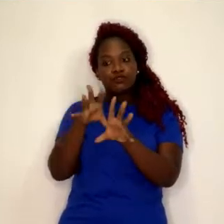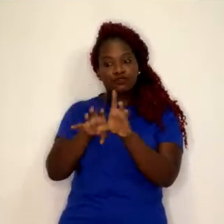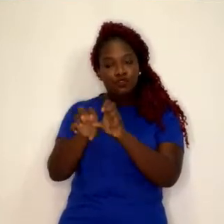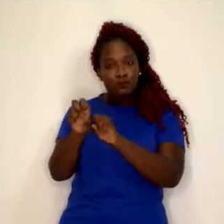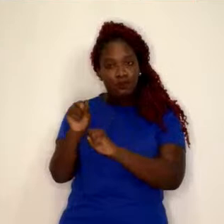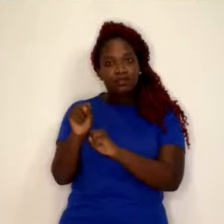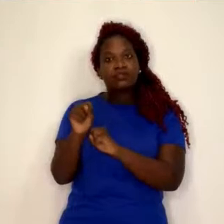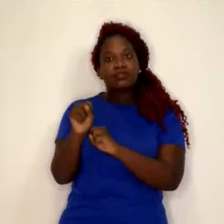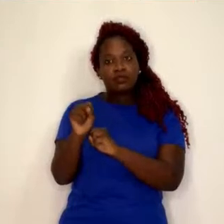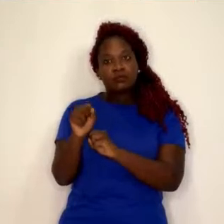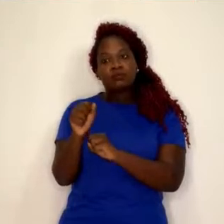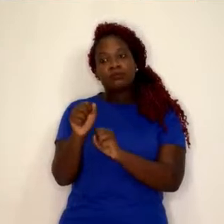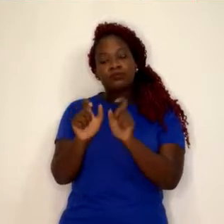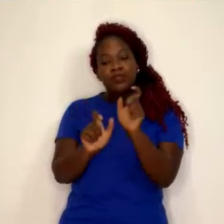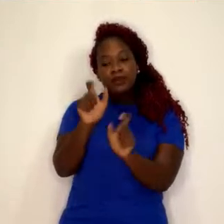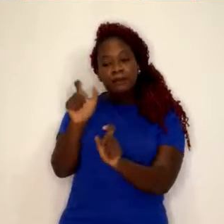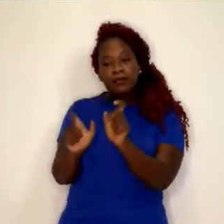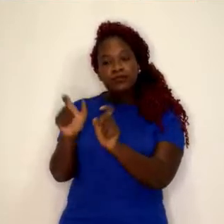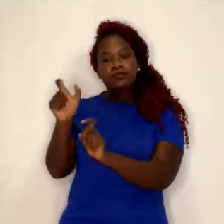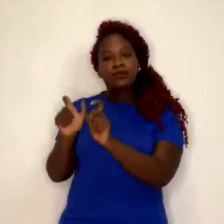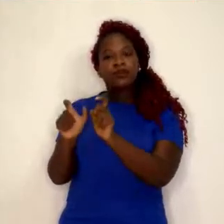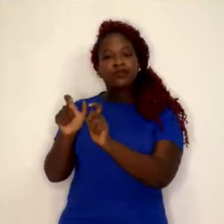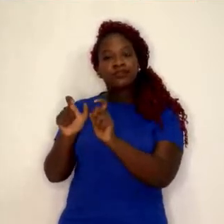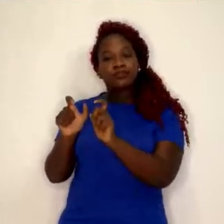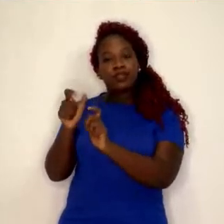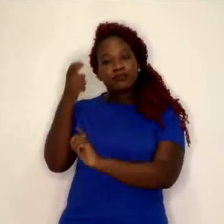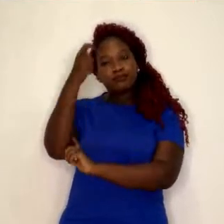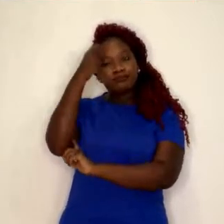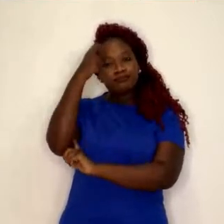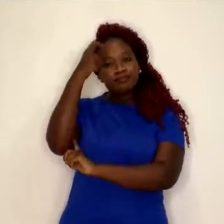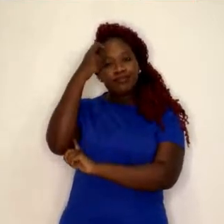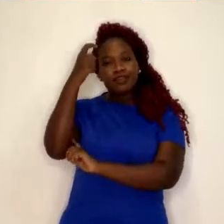operating within this perspective of a new subject.